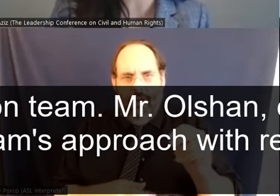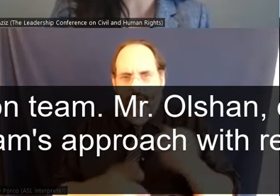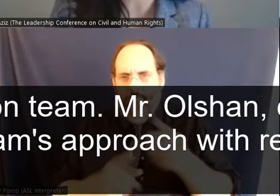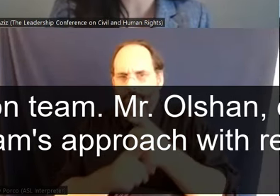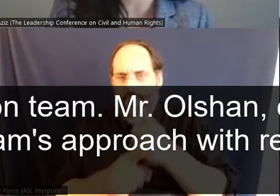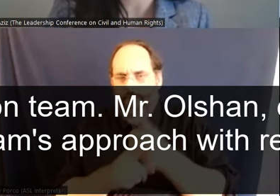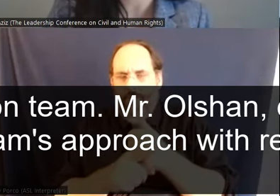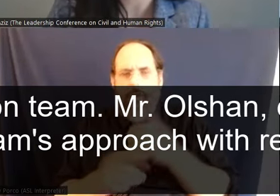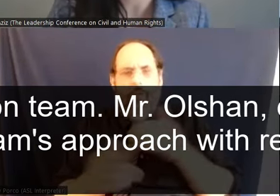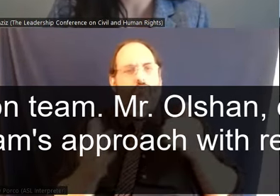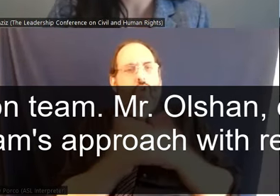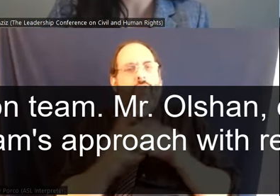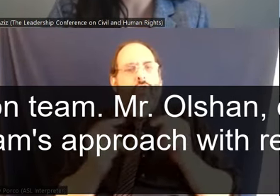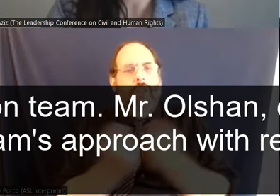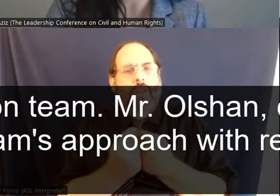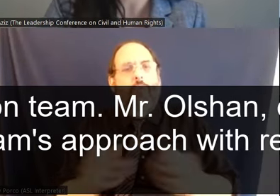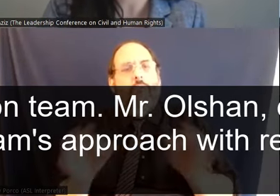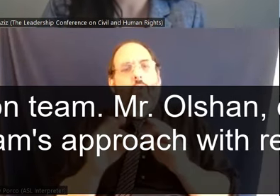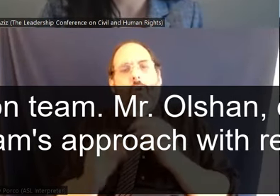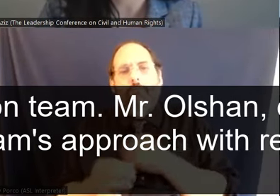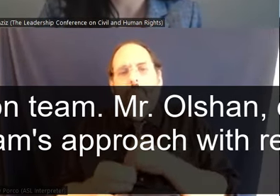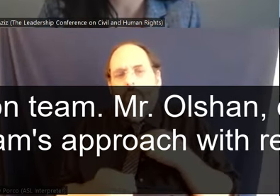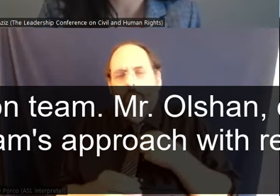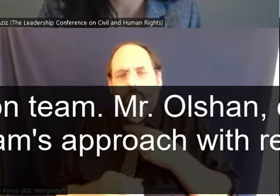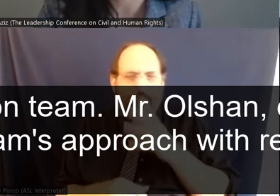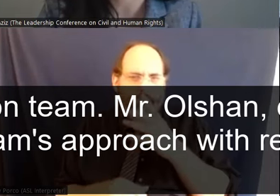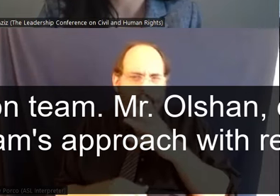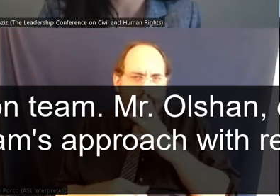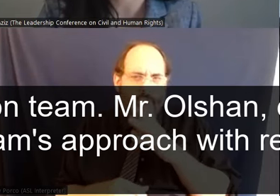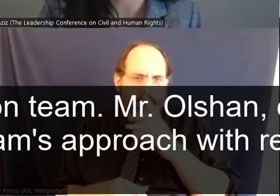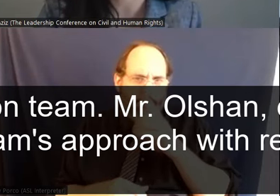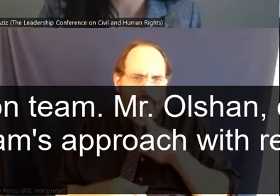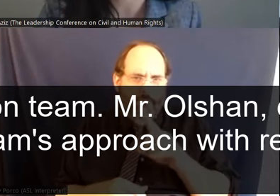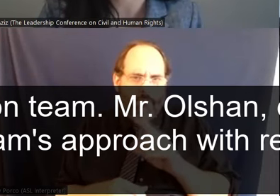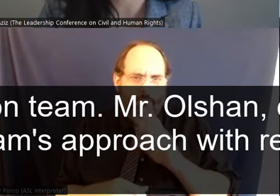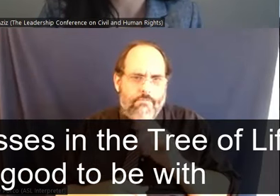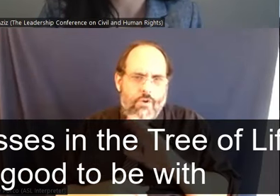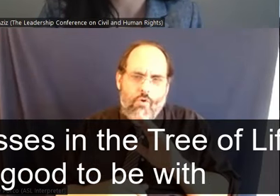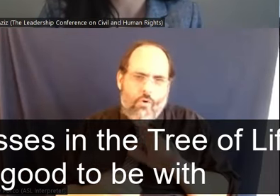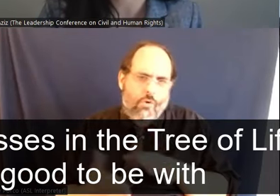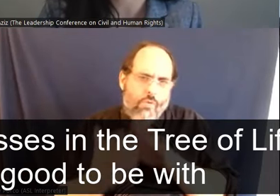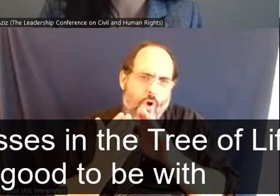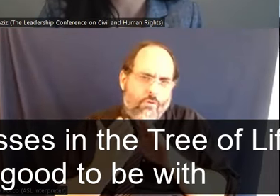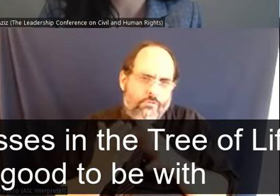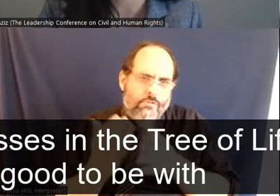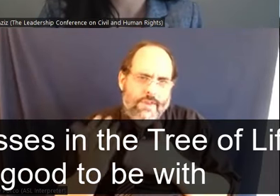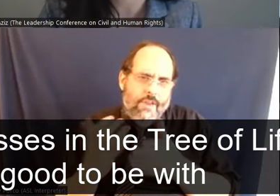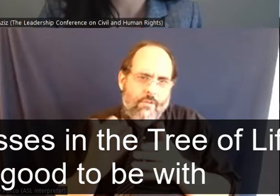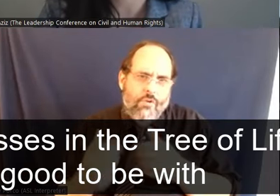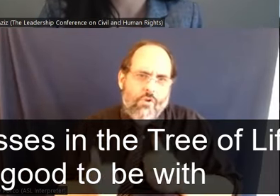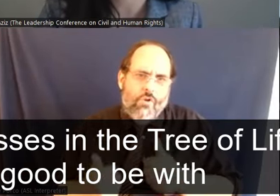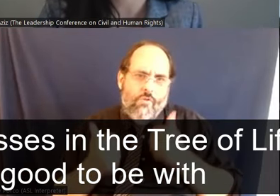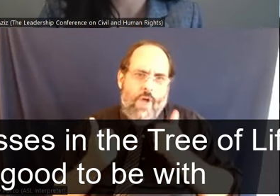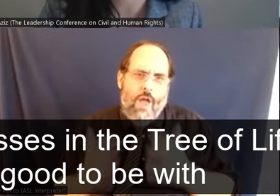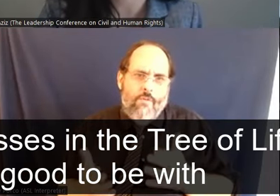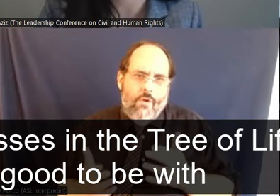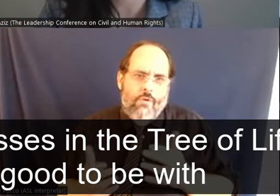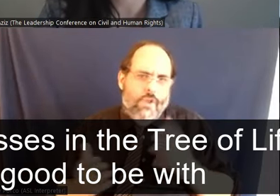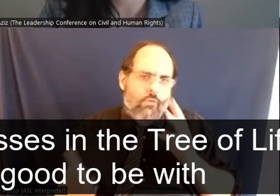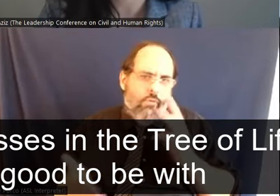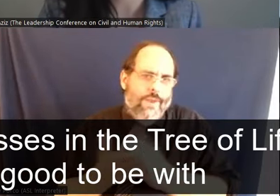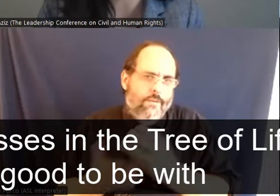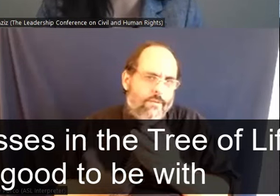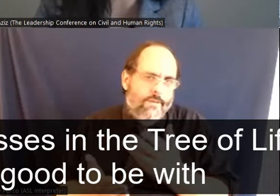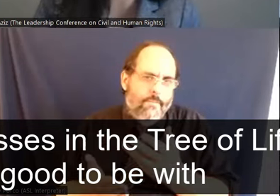team. Mr. Olshan, can you speak to your team's approach with respect to survivors and witnesses in the Tree of Life